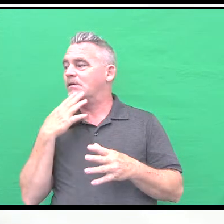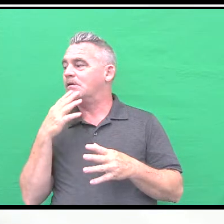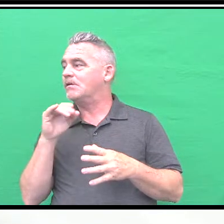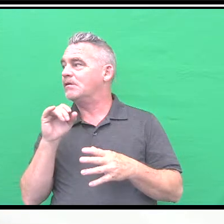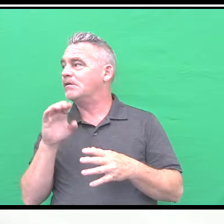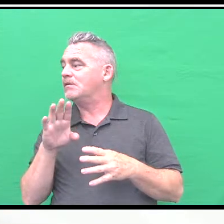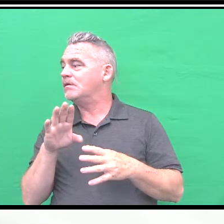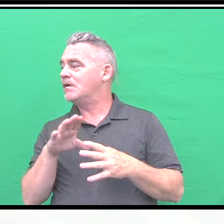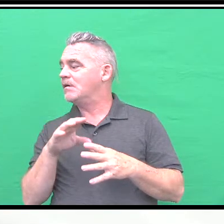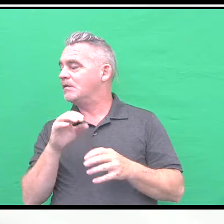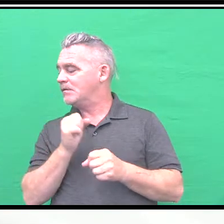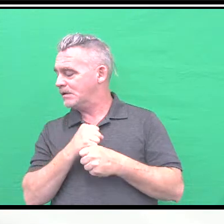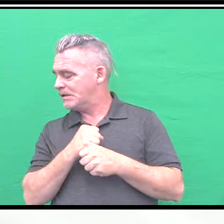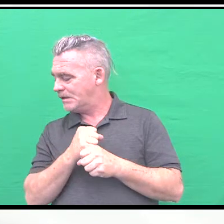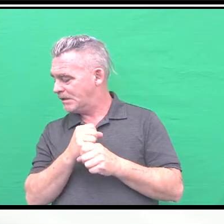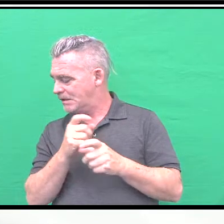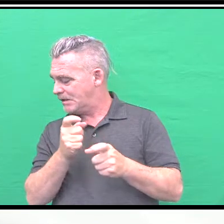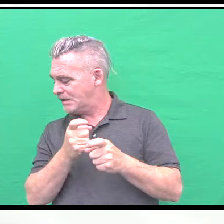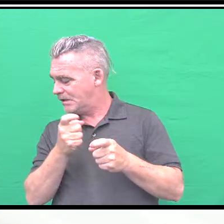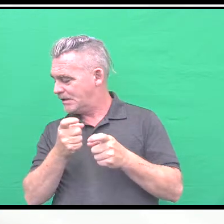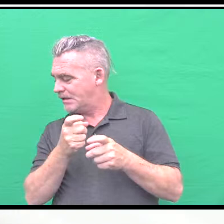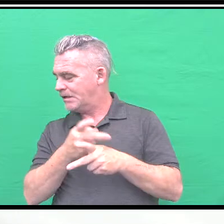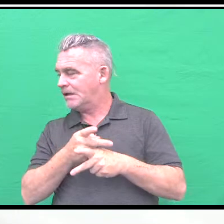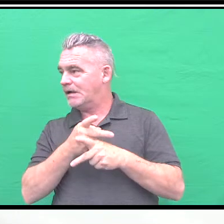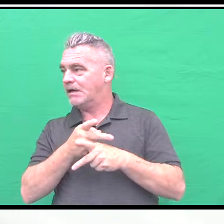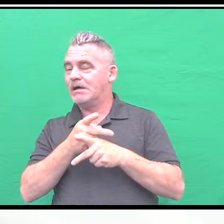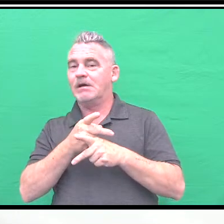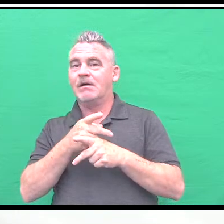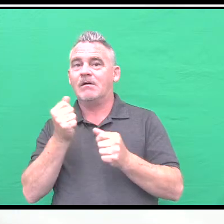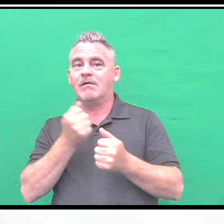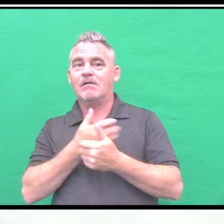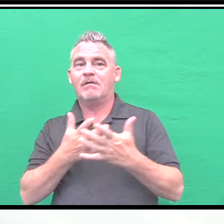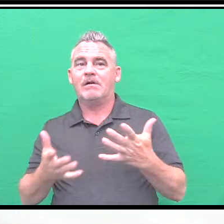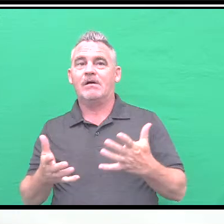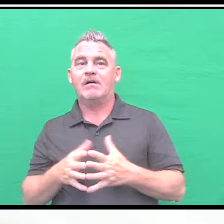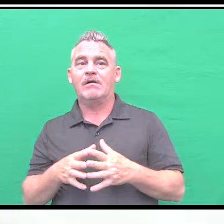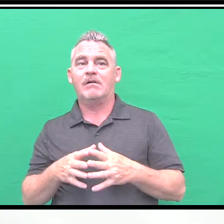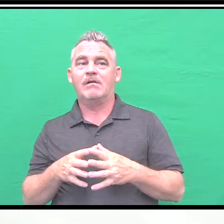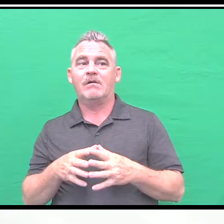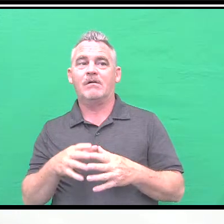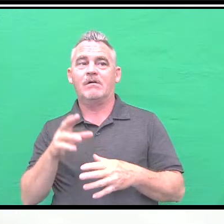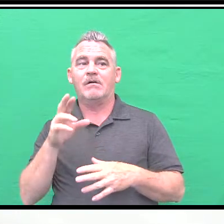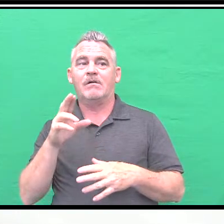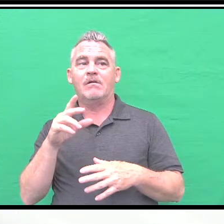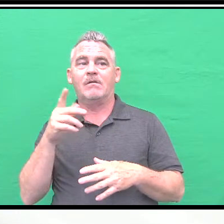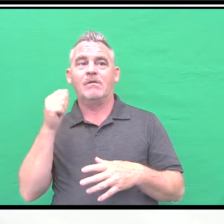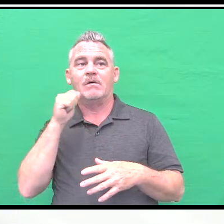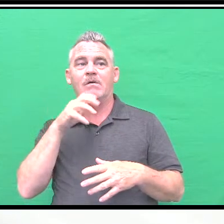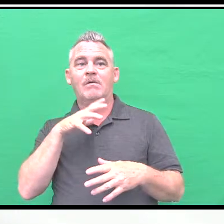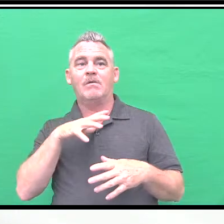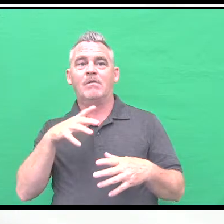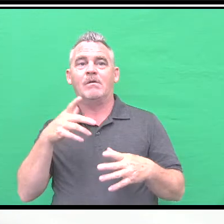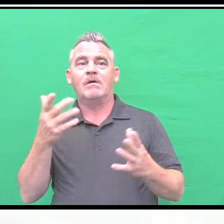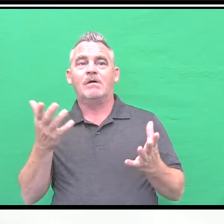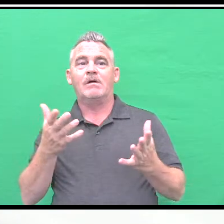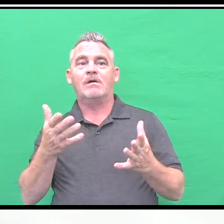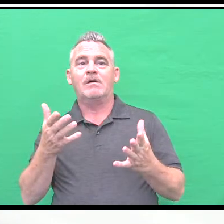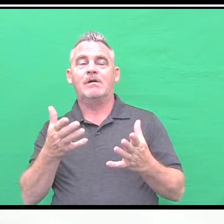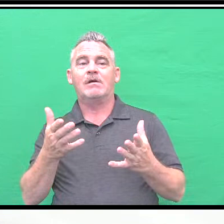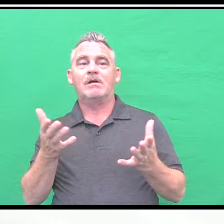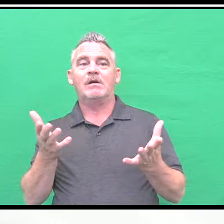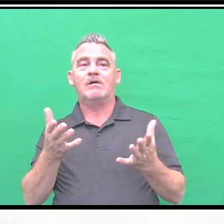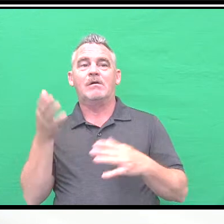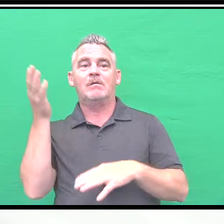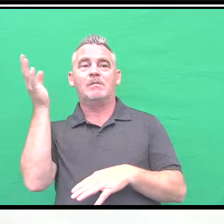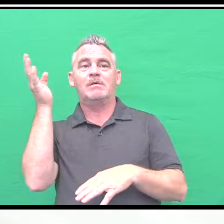the information relative to this report. We also have Renee Brunel here this evening. She was instrumental as well in